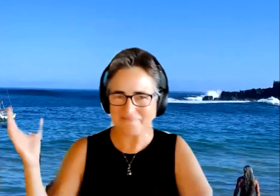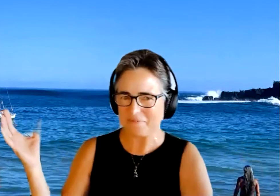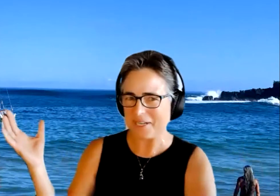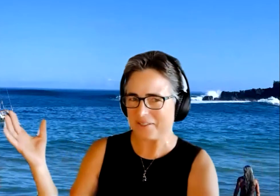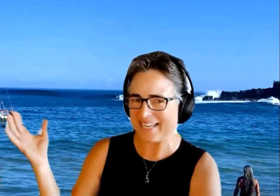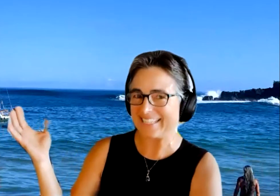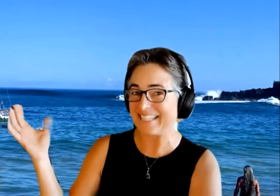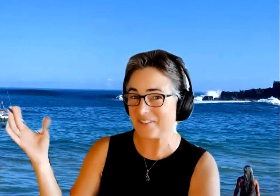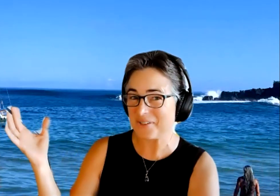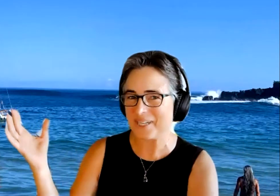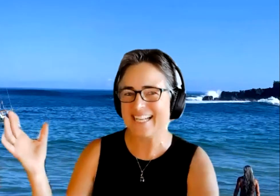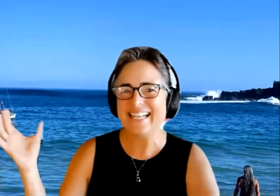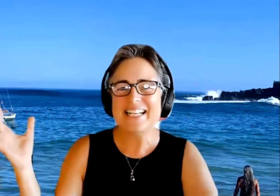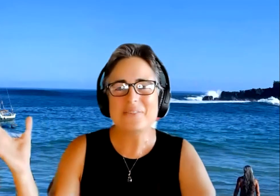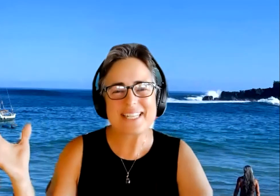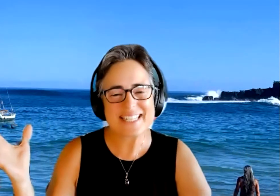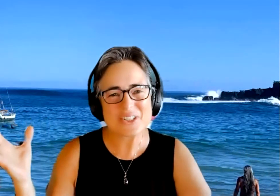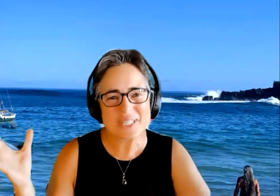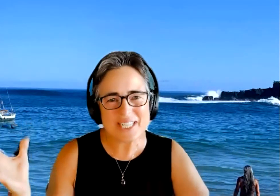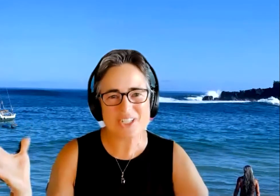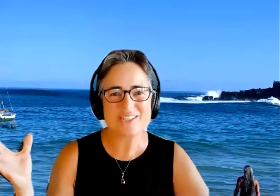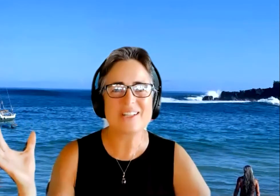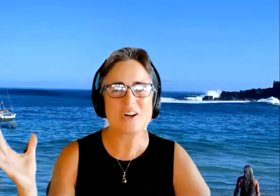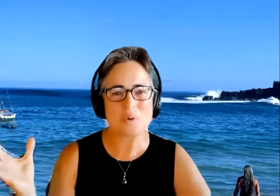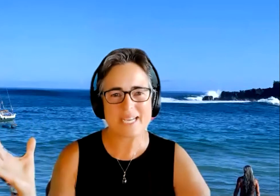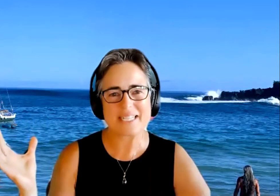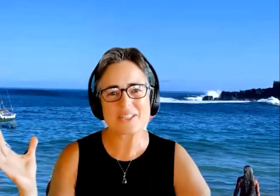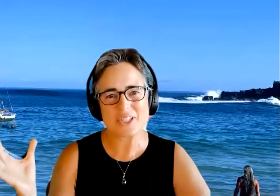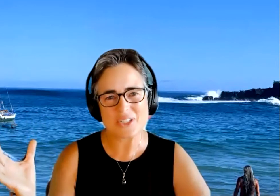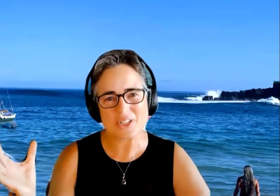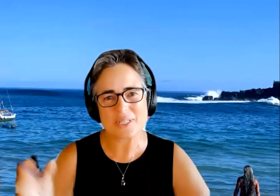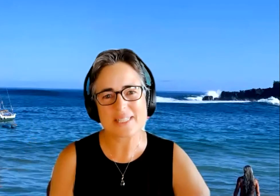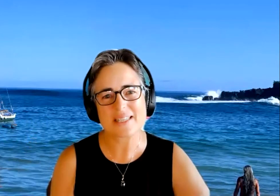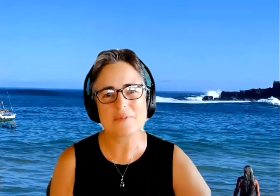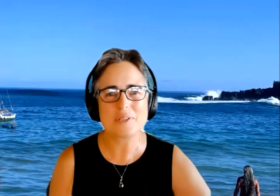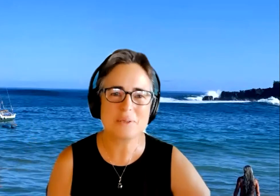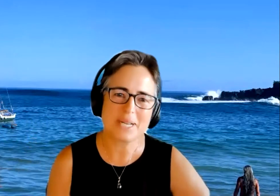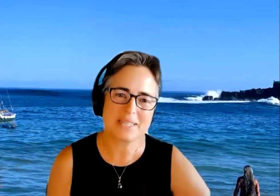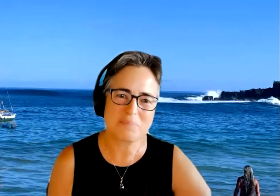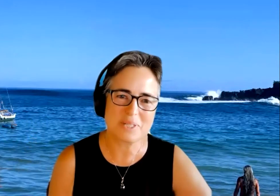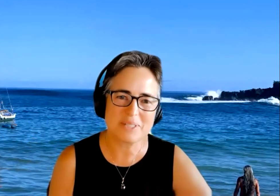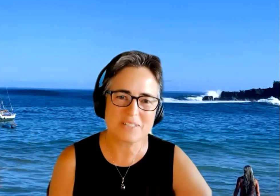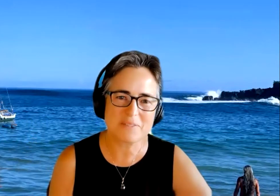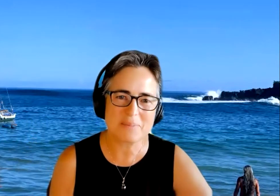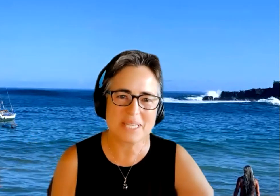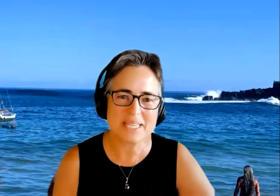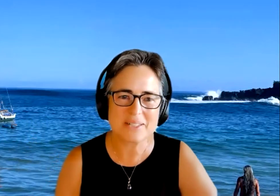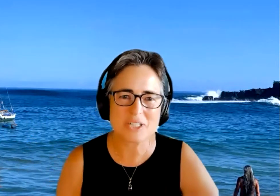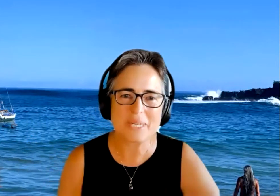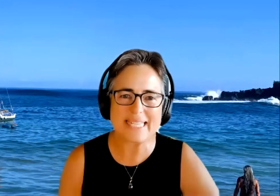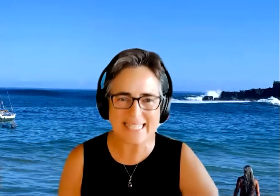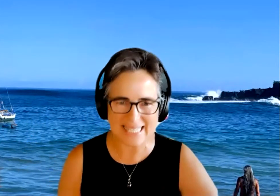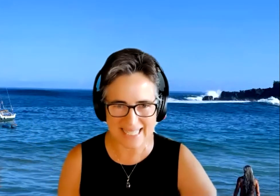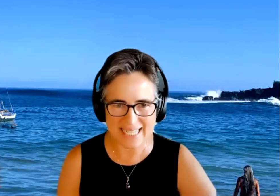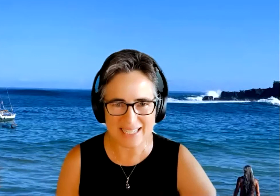incredible other hand, canoe, which is a traditional Hawaiian canoe. And some of you who had the privilege of coming here